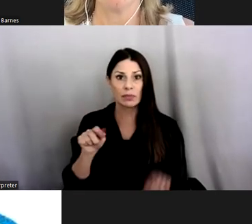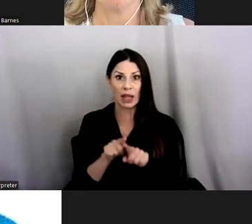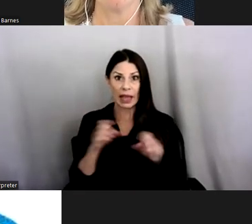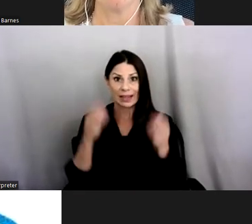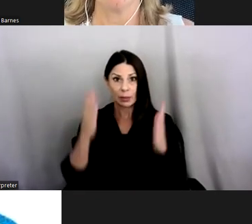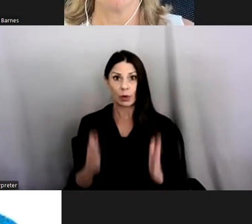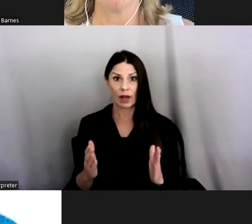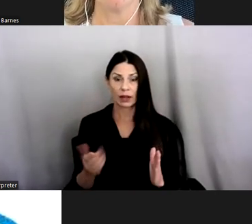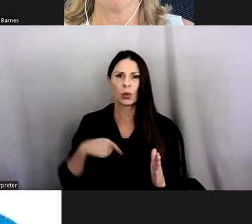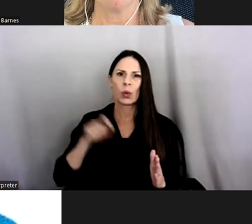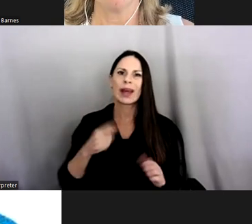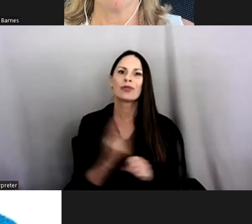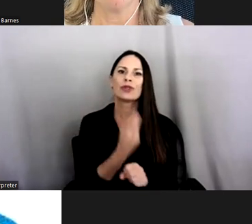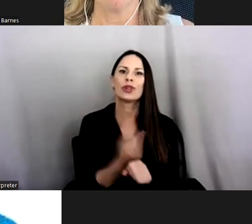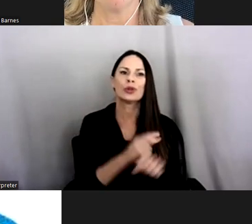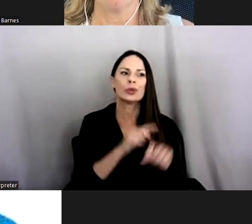to use independent